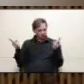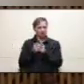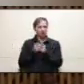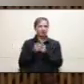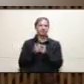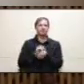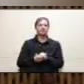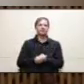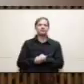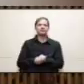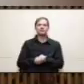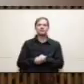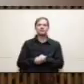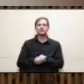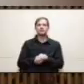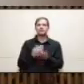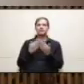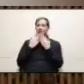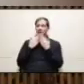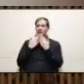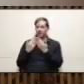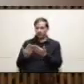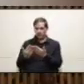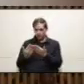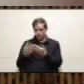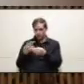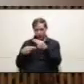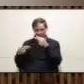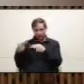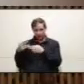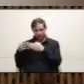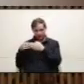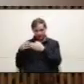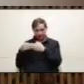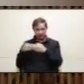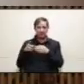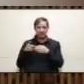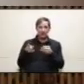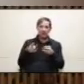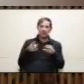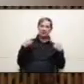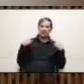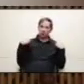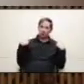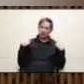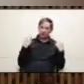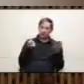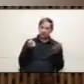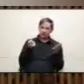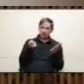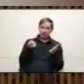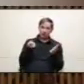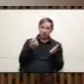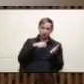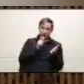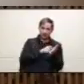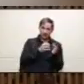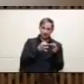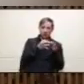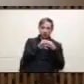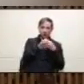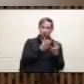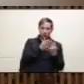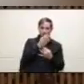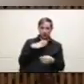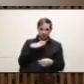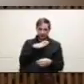Okay. Thank you, Honorable Member. The security contract was extended through council